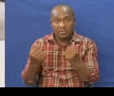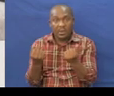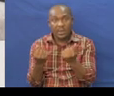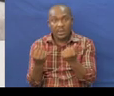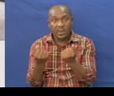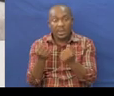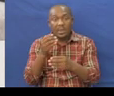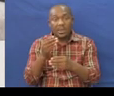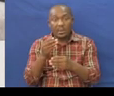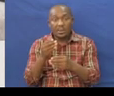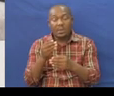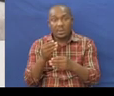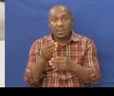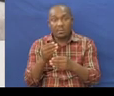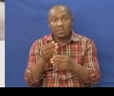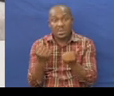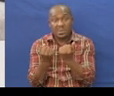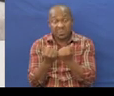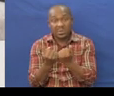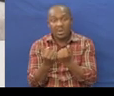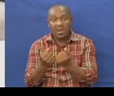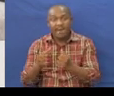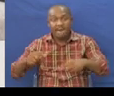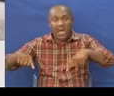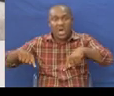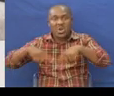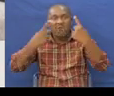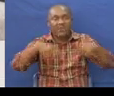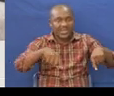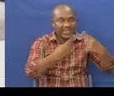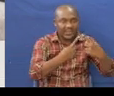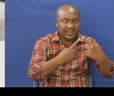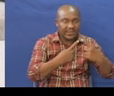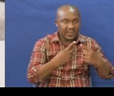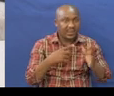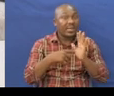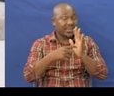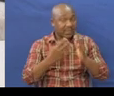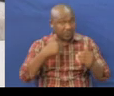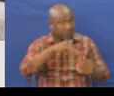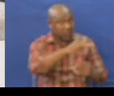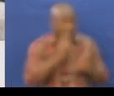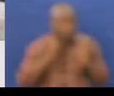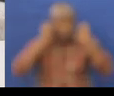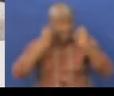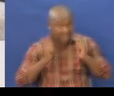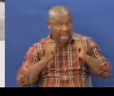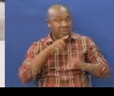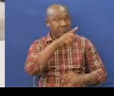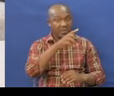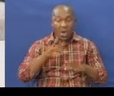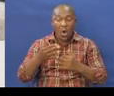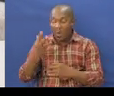to study about the culture of the Maasai tribe or the Haya